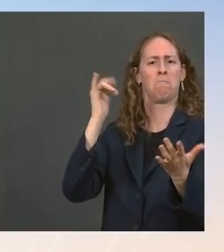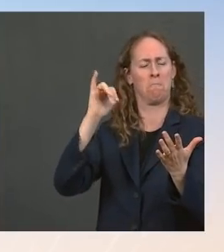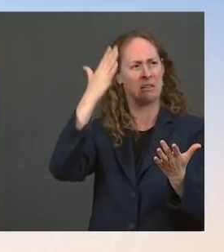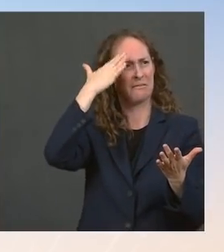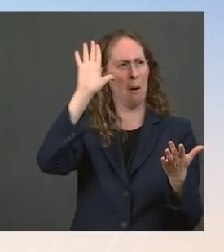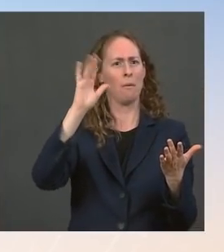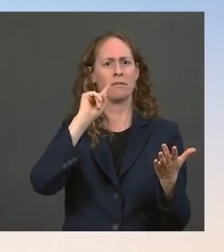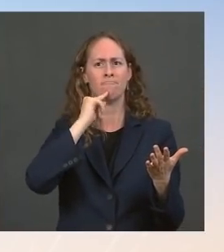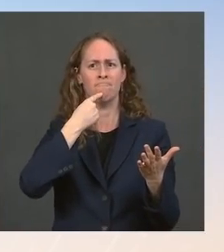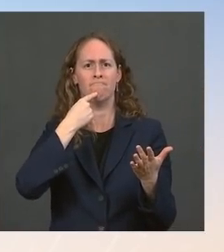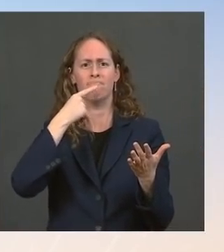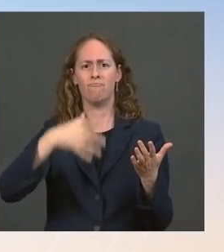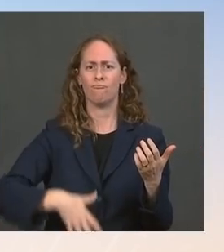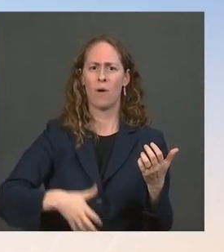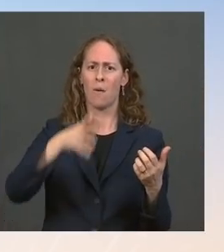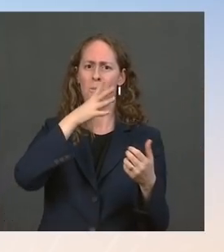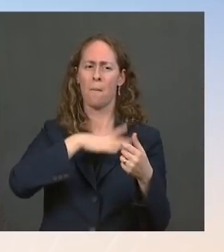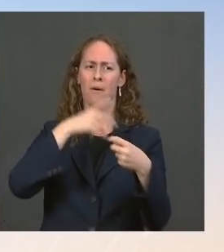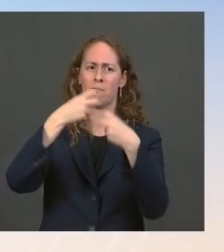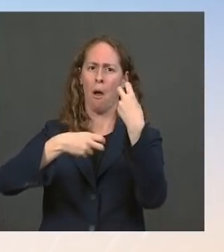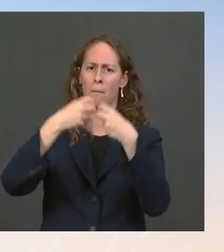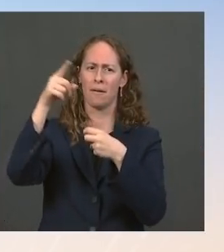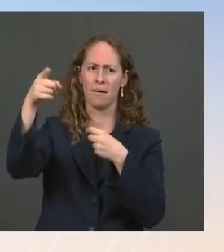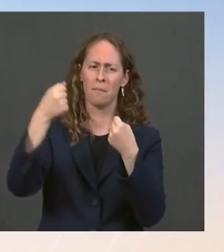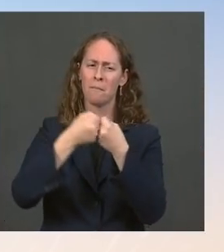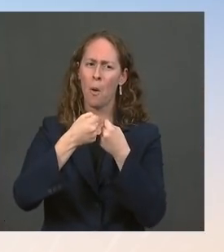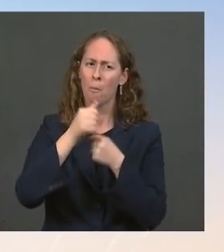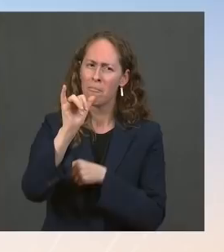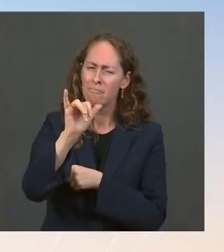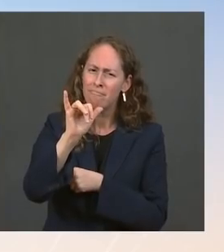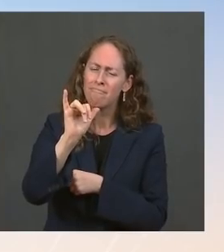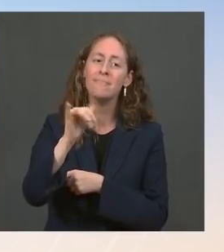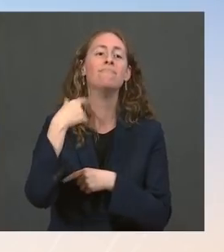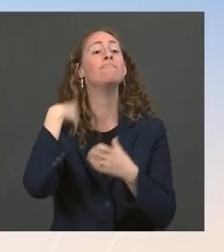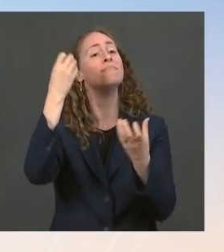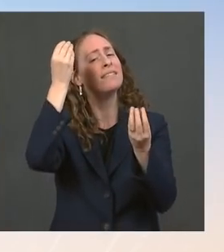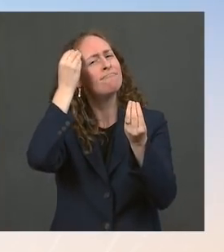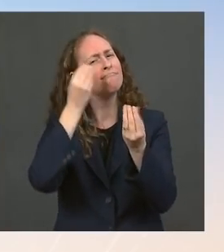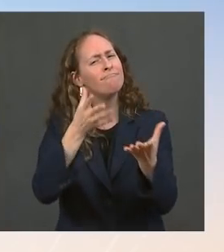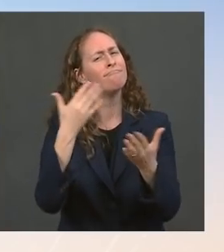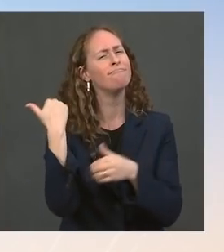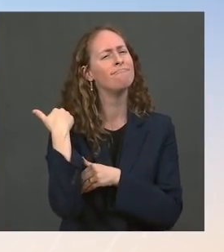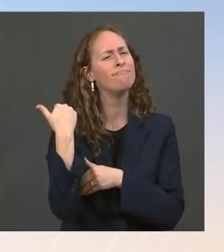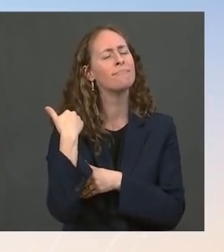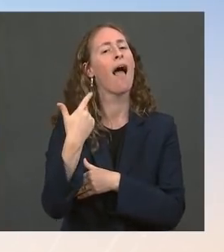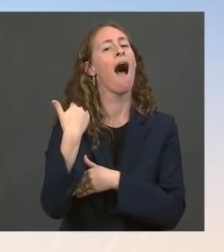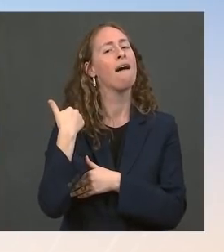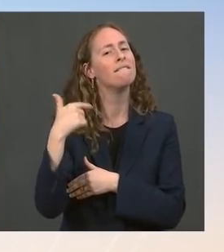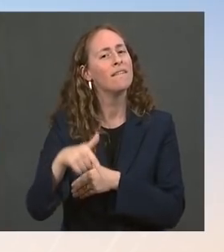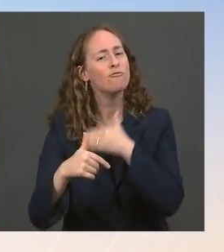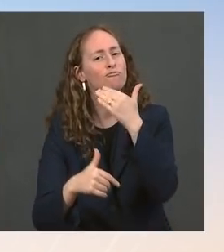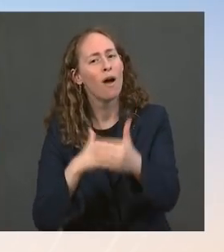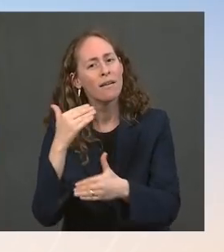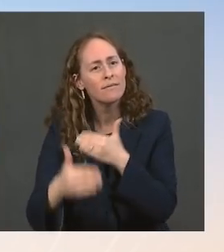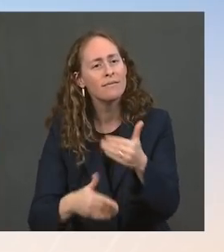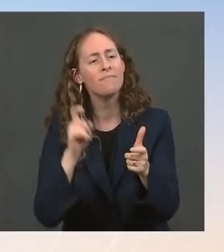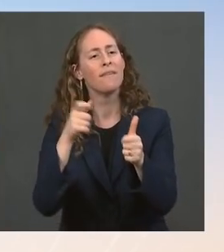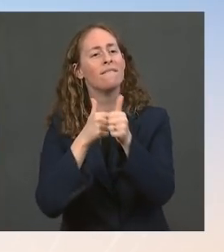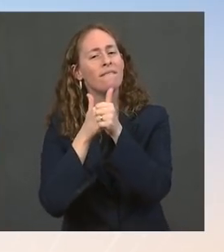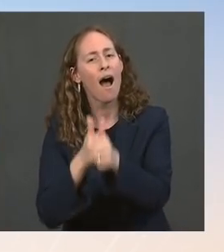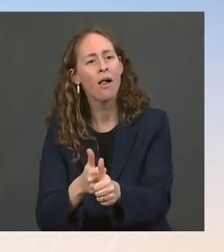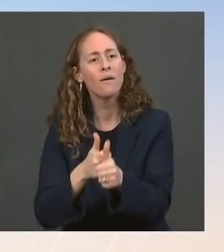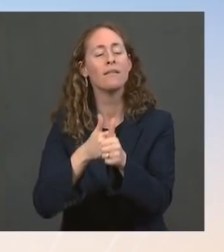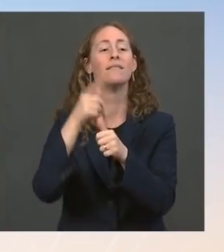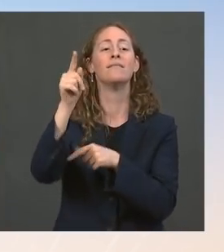at the border. What I will note for you, Peter, is that, as I said earlier, there is a process. If people cannot be expelled under Title